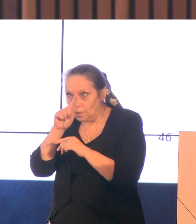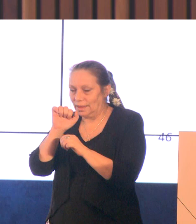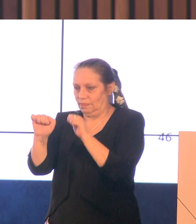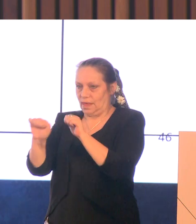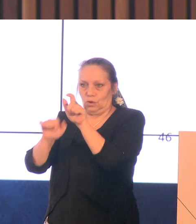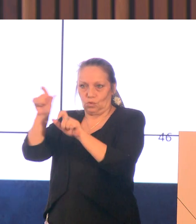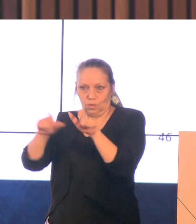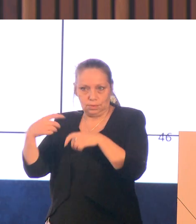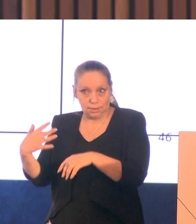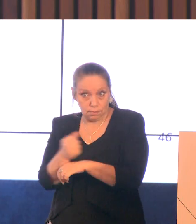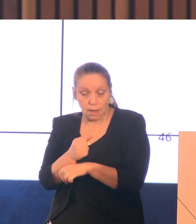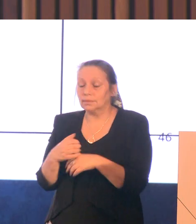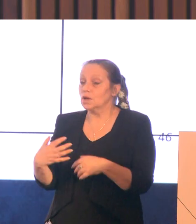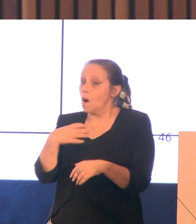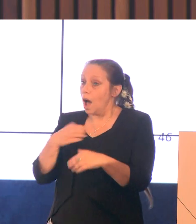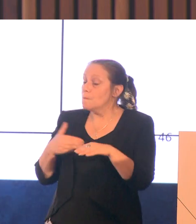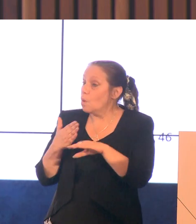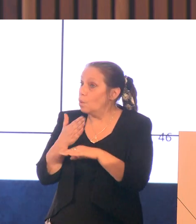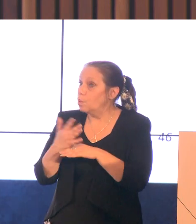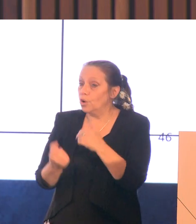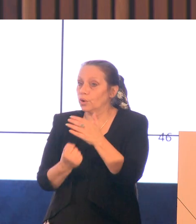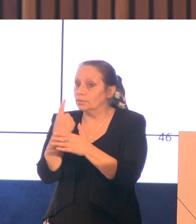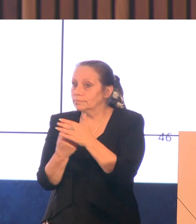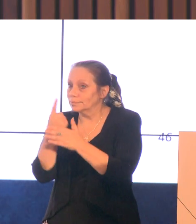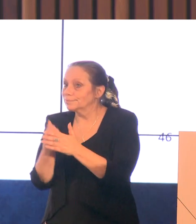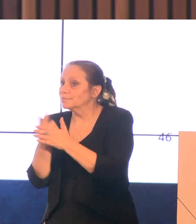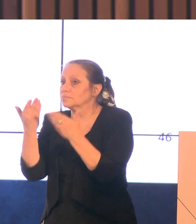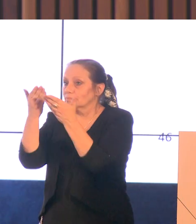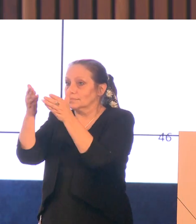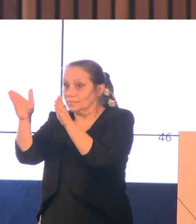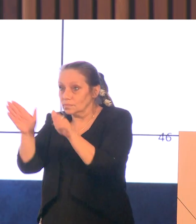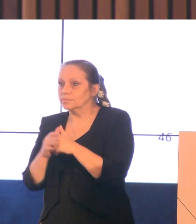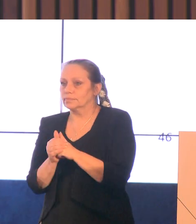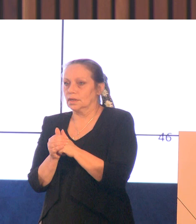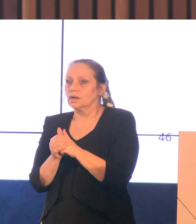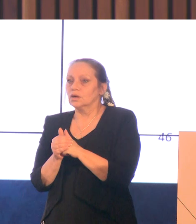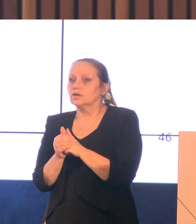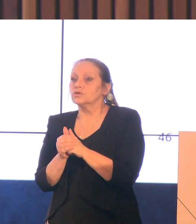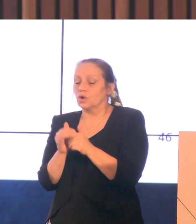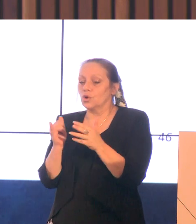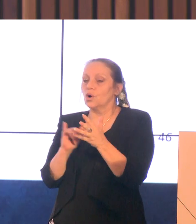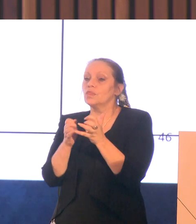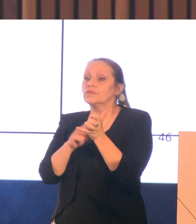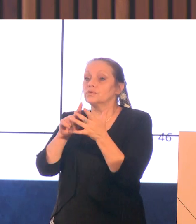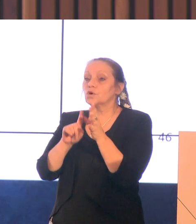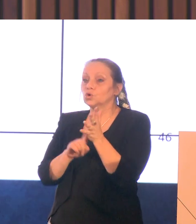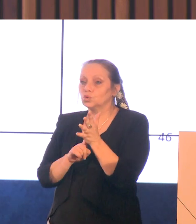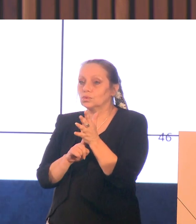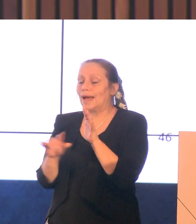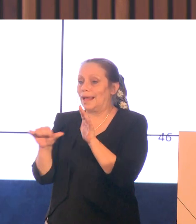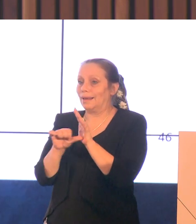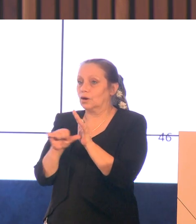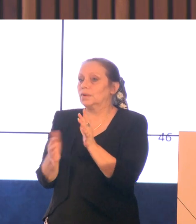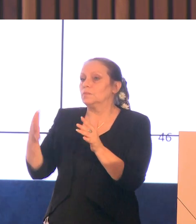roles, and opening up greater employment opportunities so that the economic and social benefits of the NDIS are